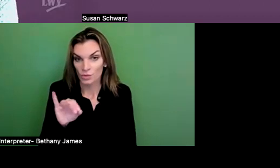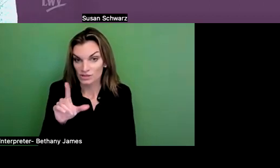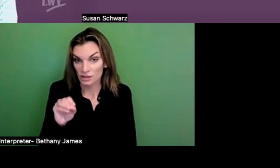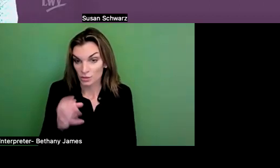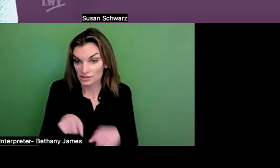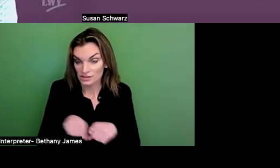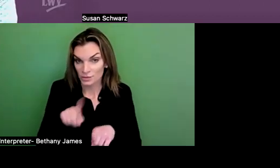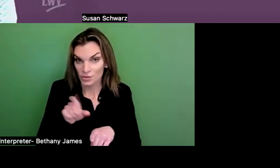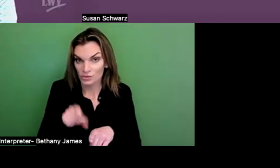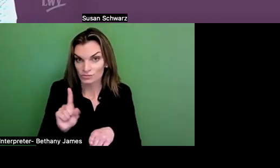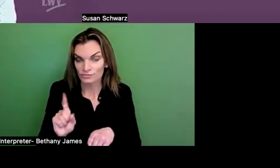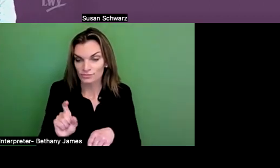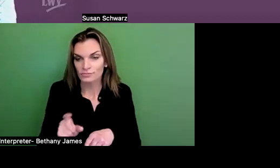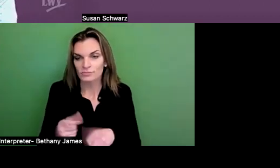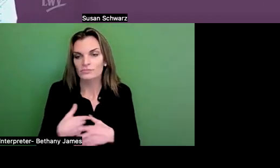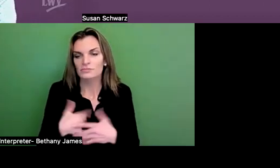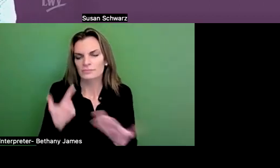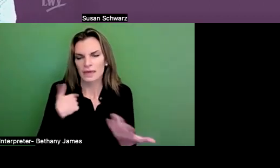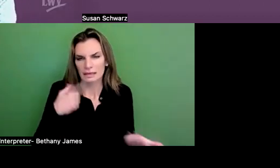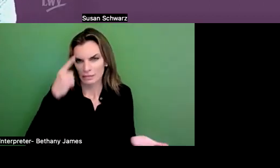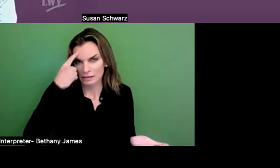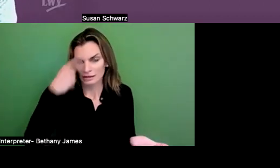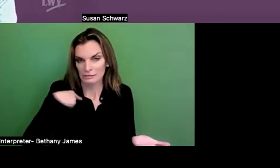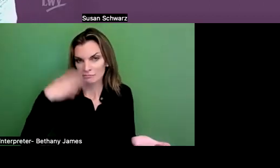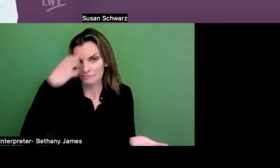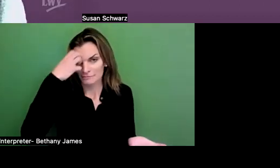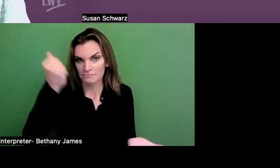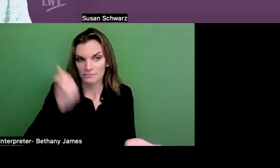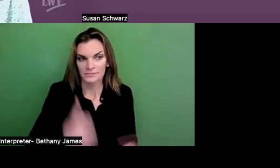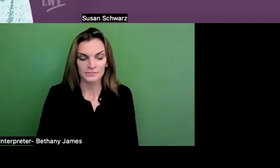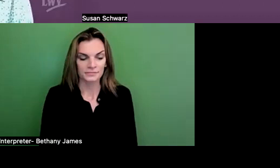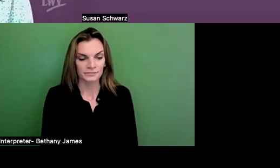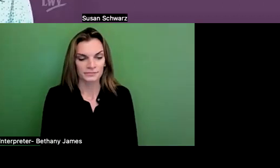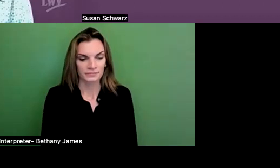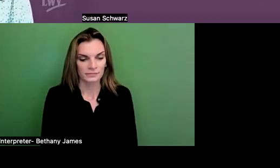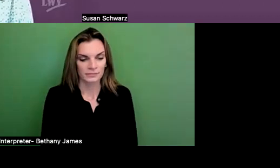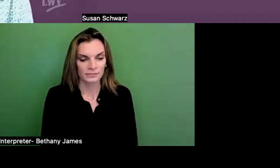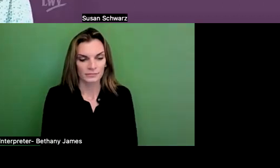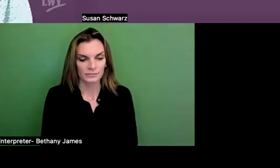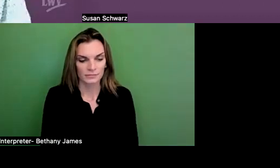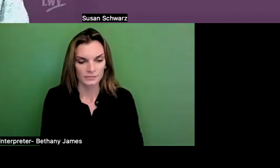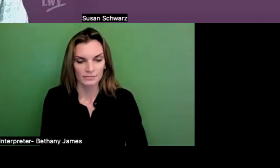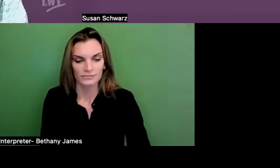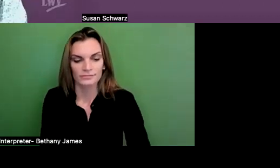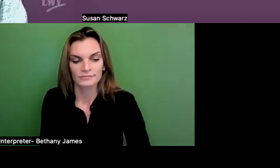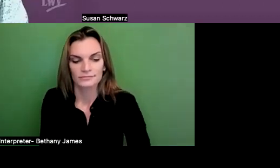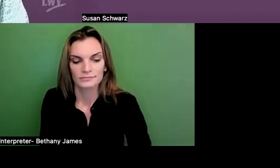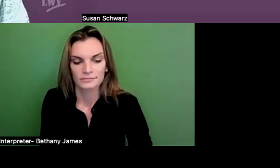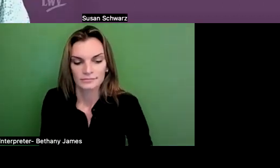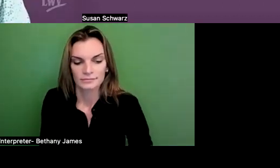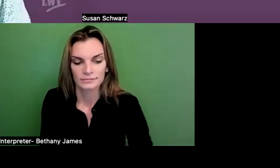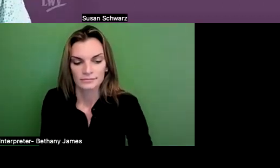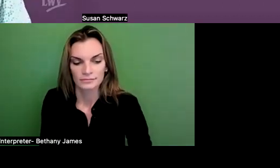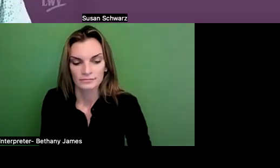repeated? No, I think I could. Okay. That. I mean, certainly, I agree with Ed